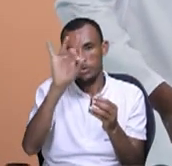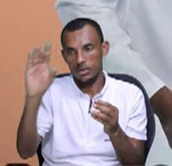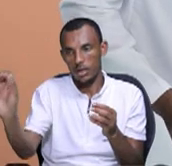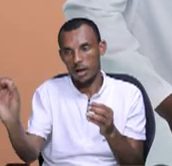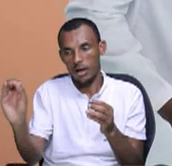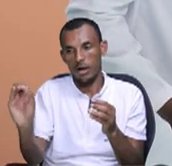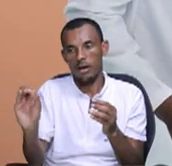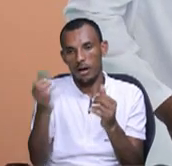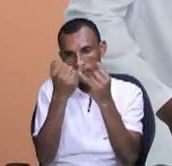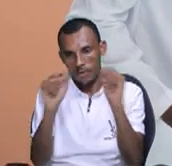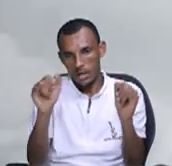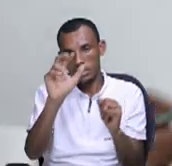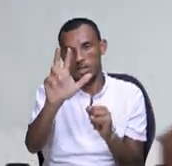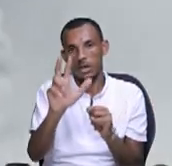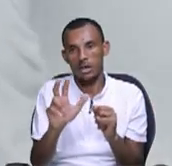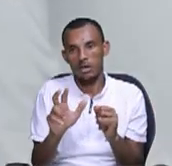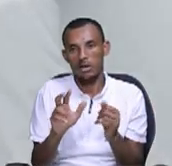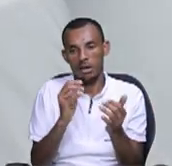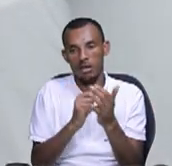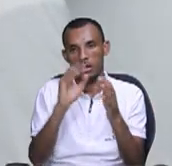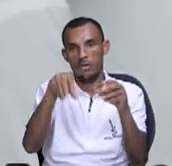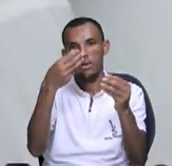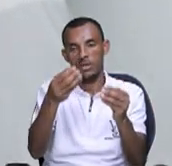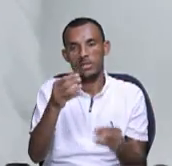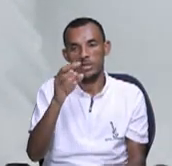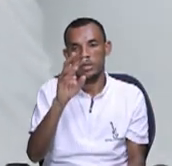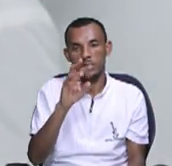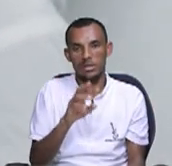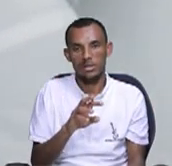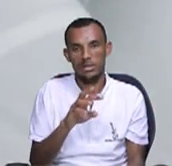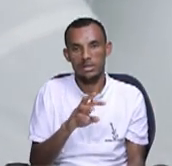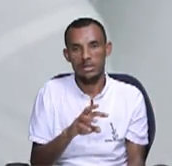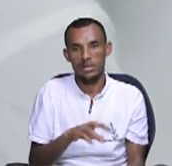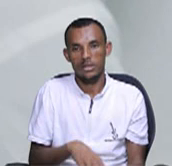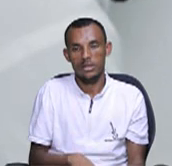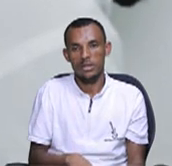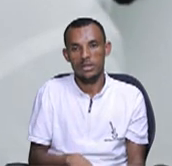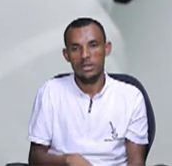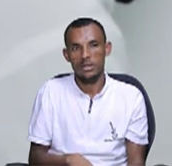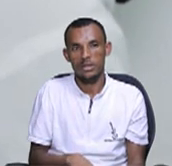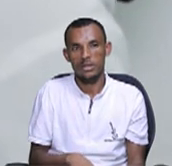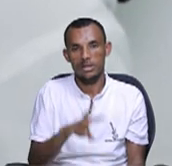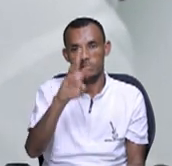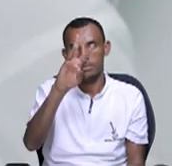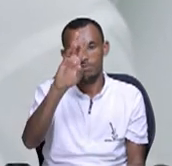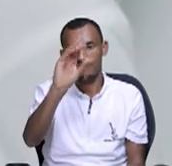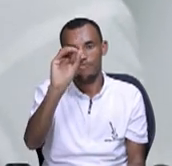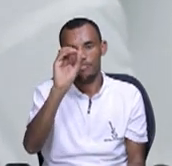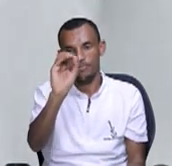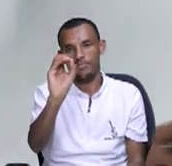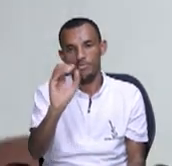degree divided by 3, it gives what? It gives 60